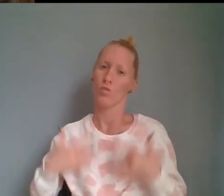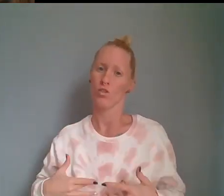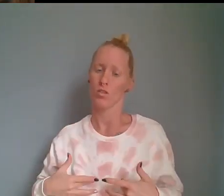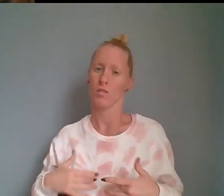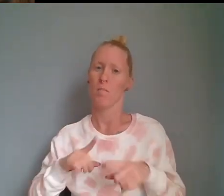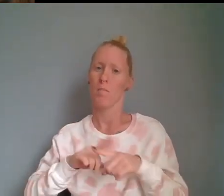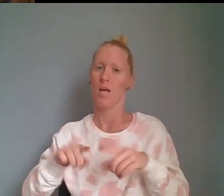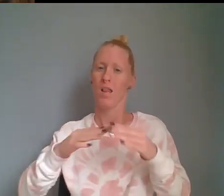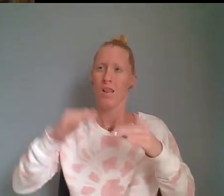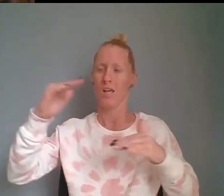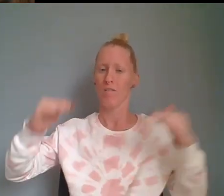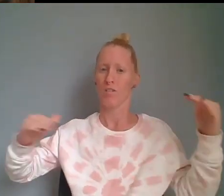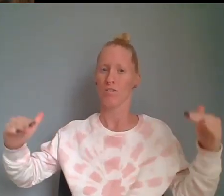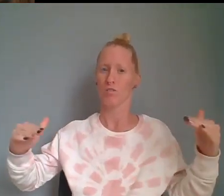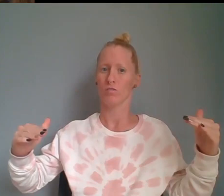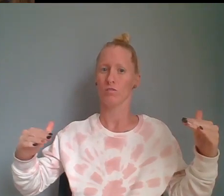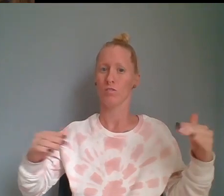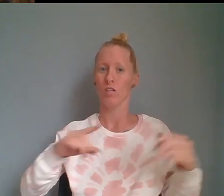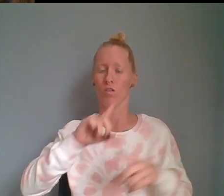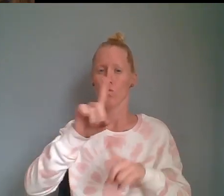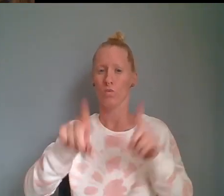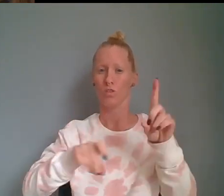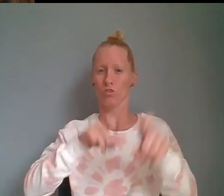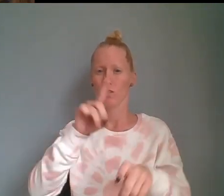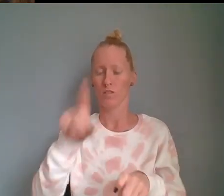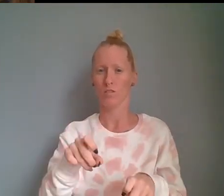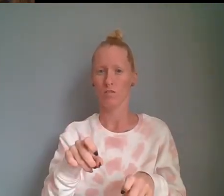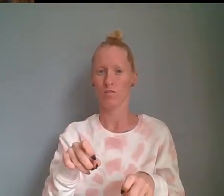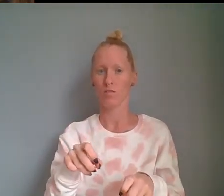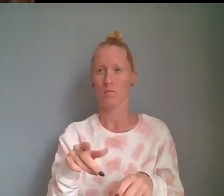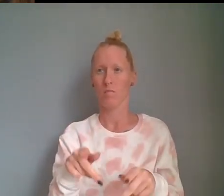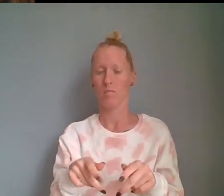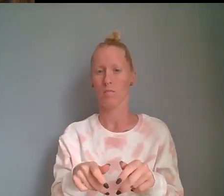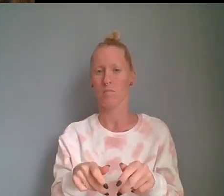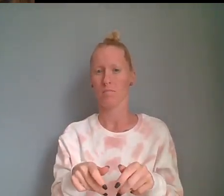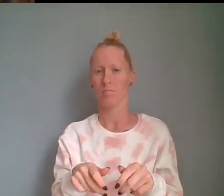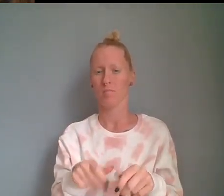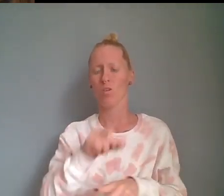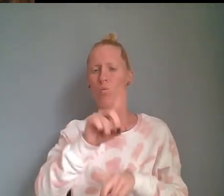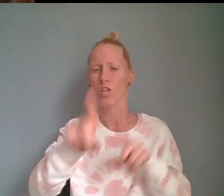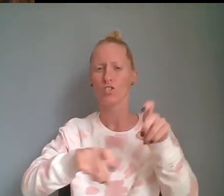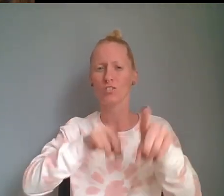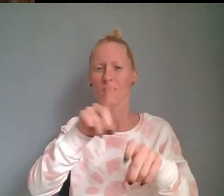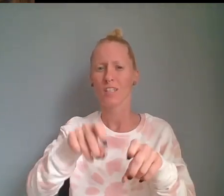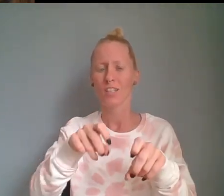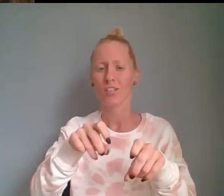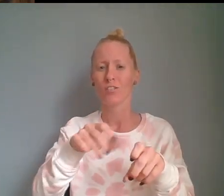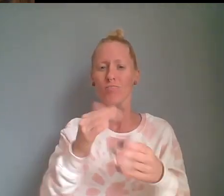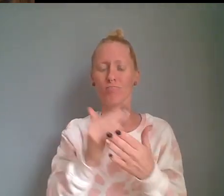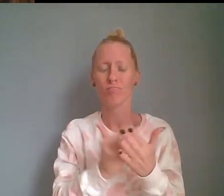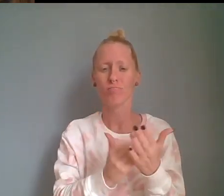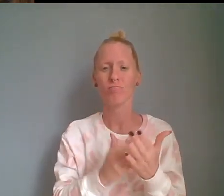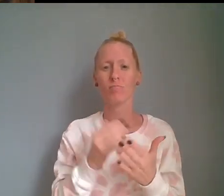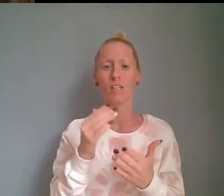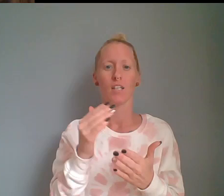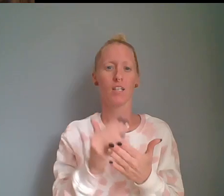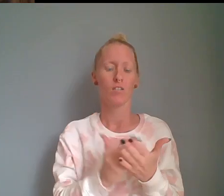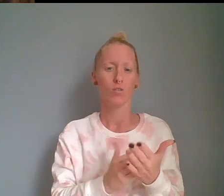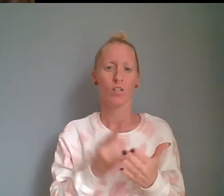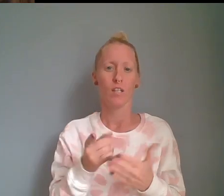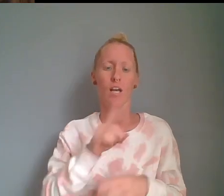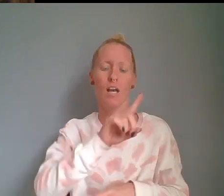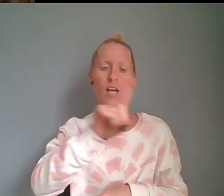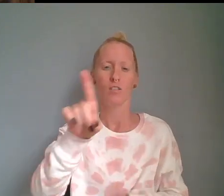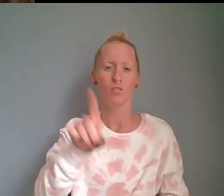of depression on self-report questionnaires. Probably most of you have filled out these questionnaires like the Beck Depression Inventory that ask